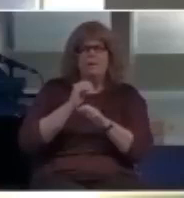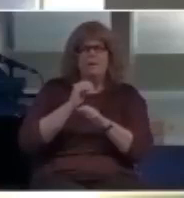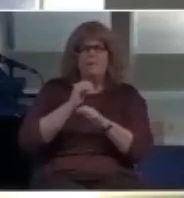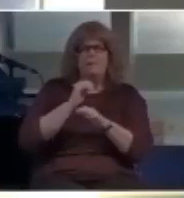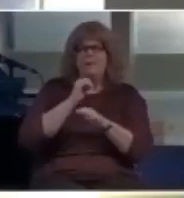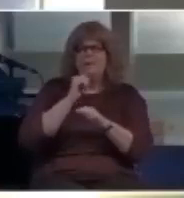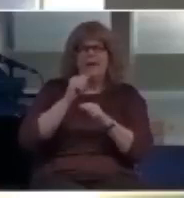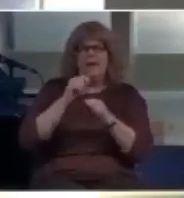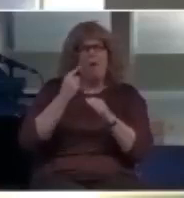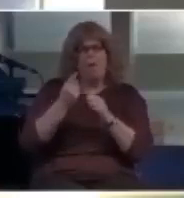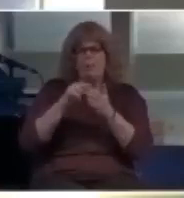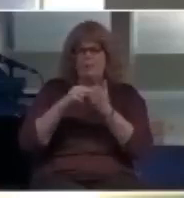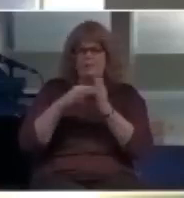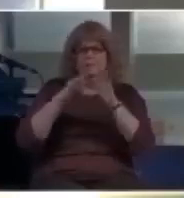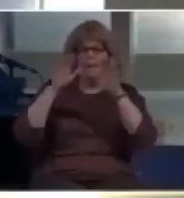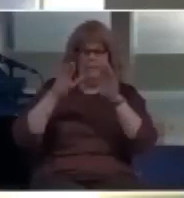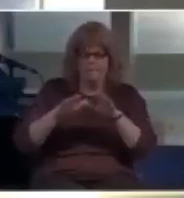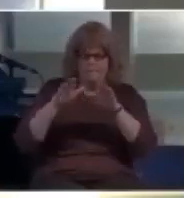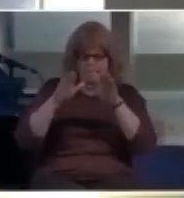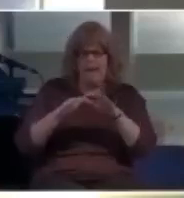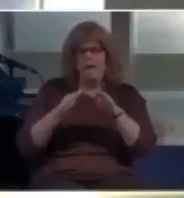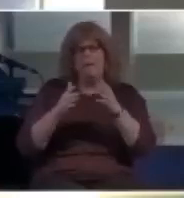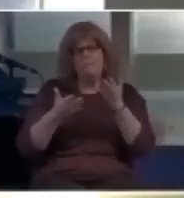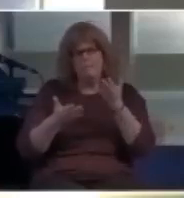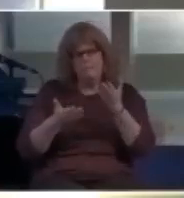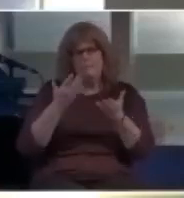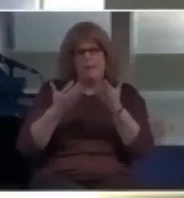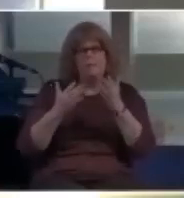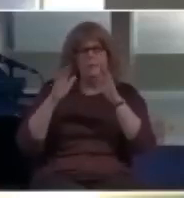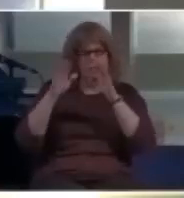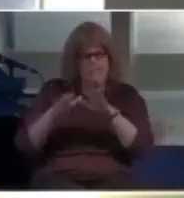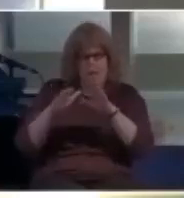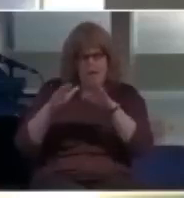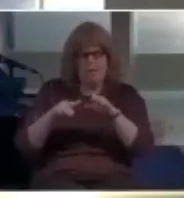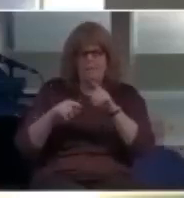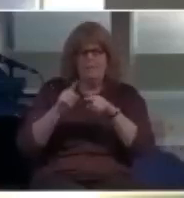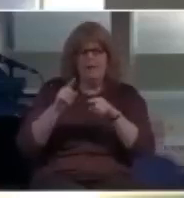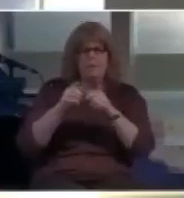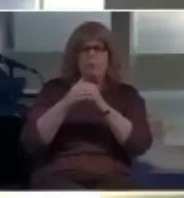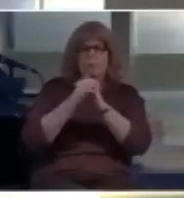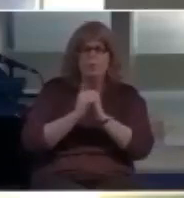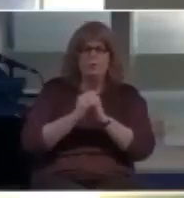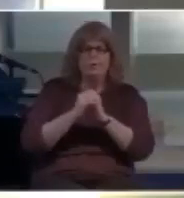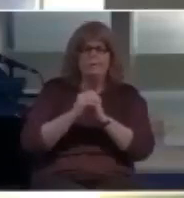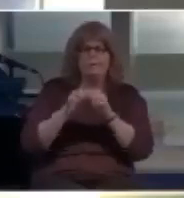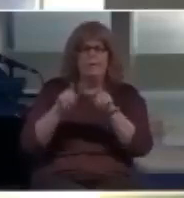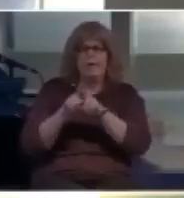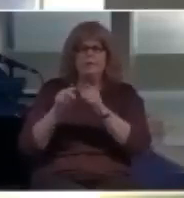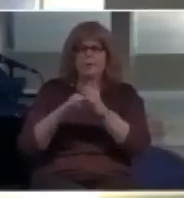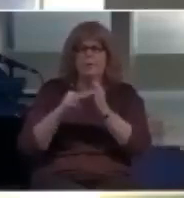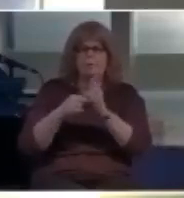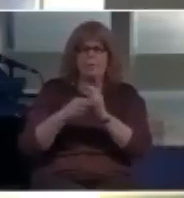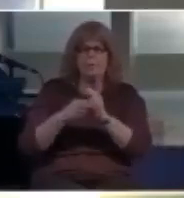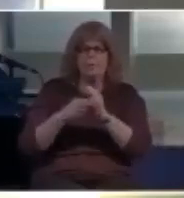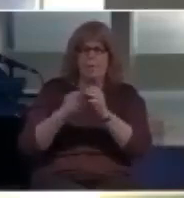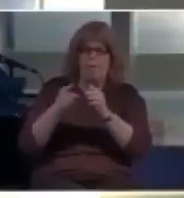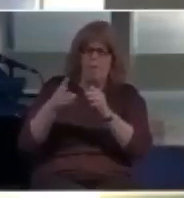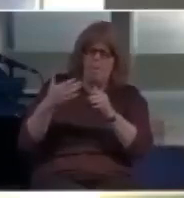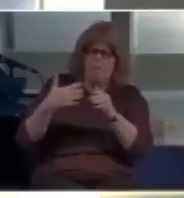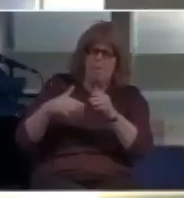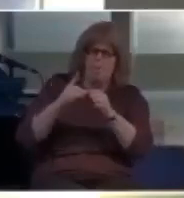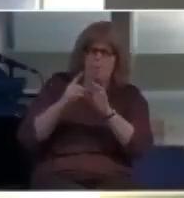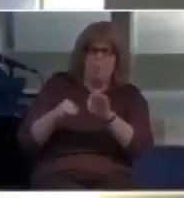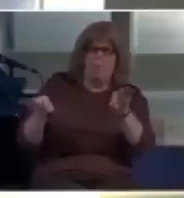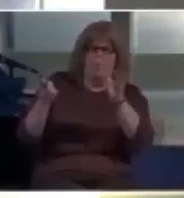you know, bowing down. There may have been that involved in it. But worship is ascribing worth to